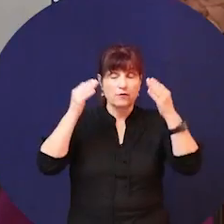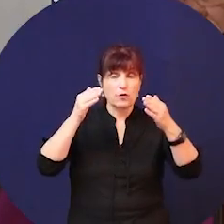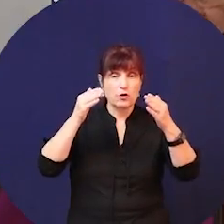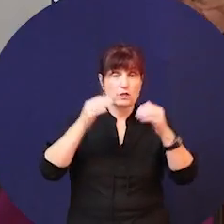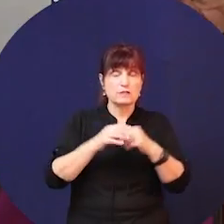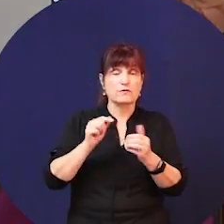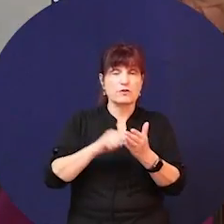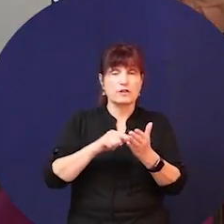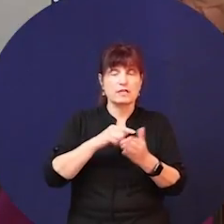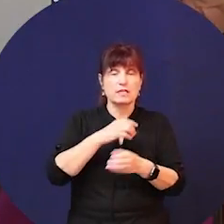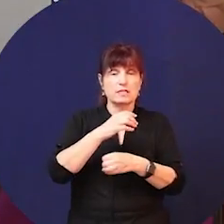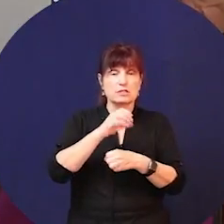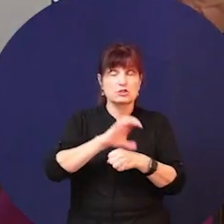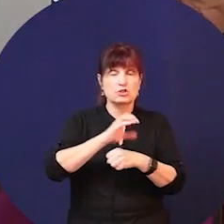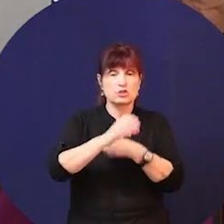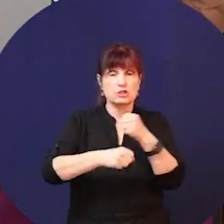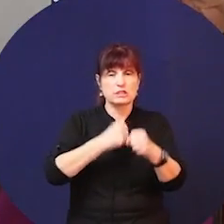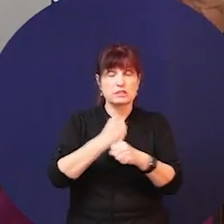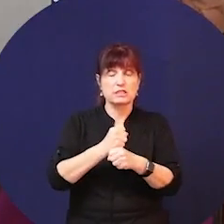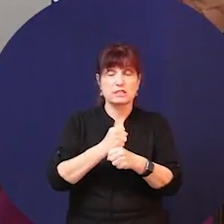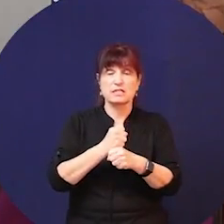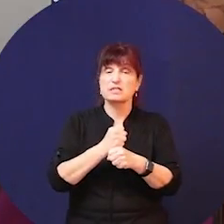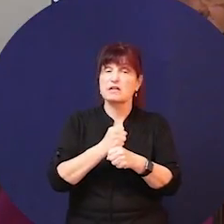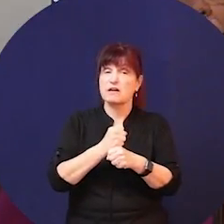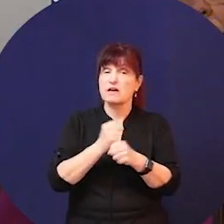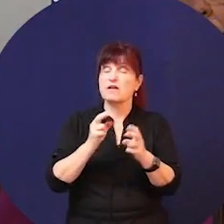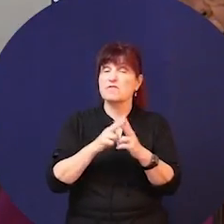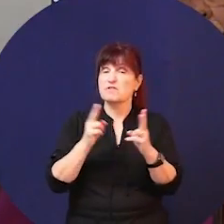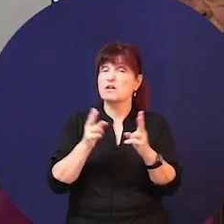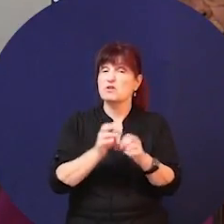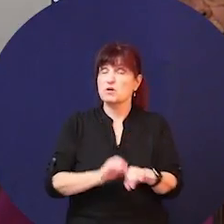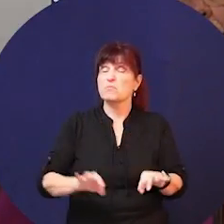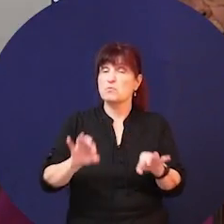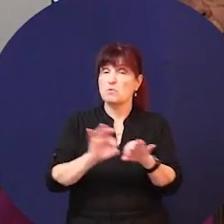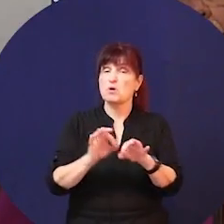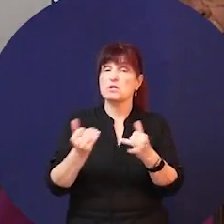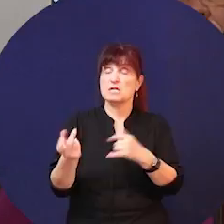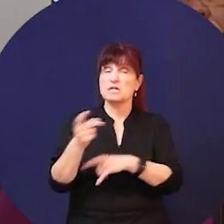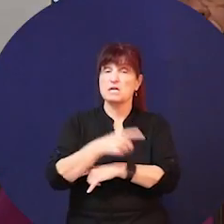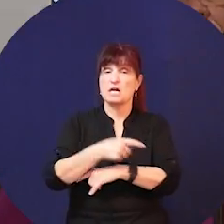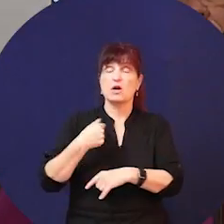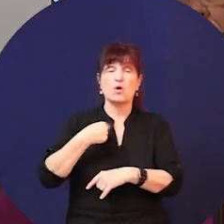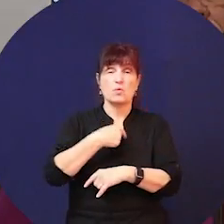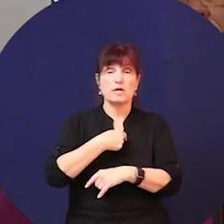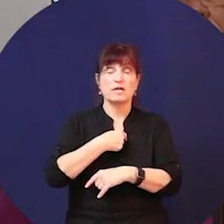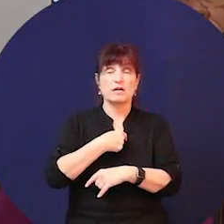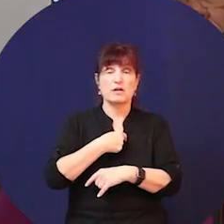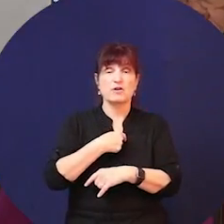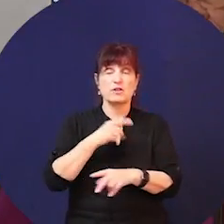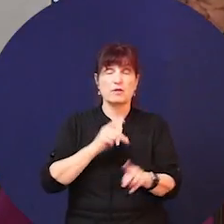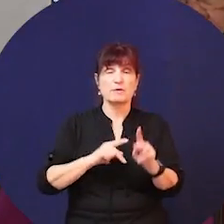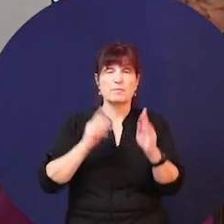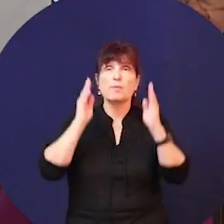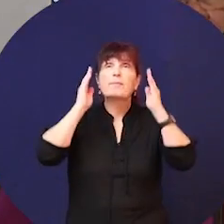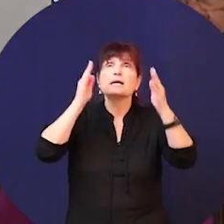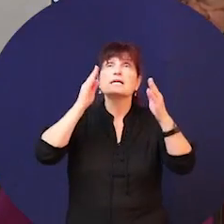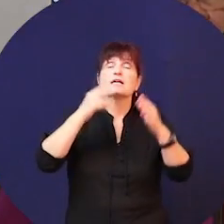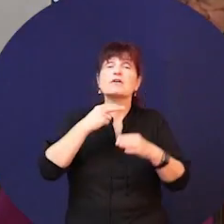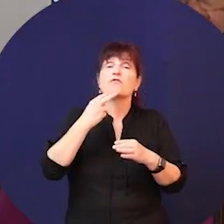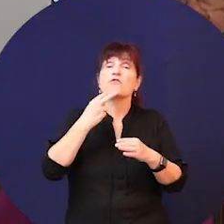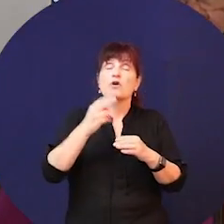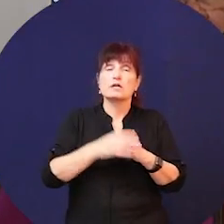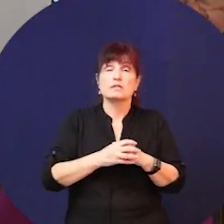liturgical year, is very appropriate for us today because we are the ones listening for that voice of